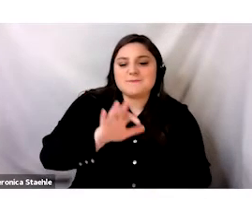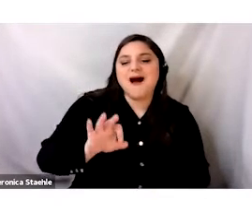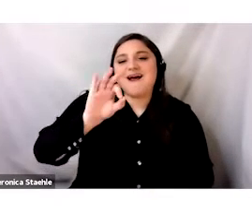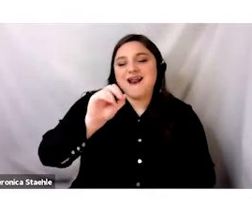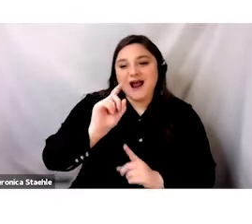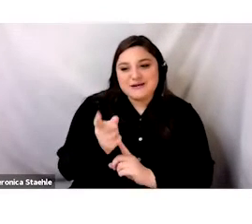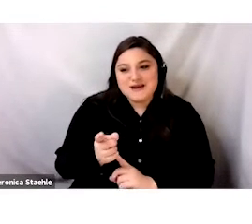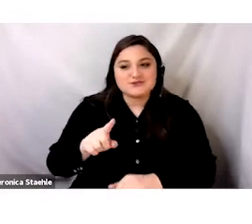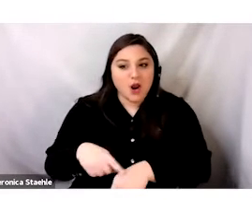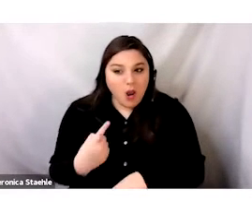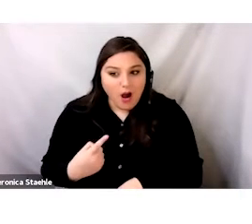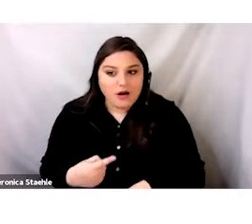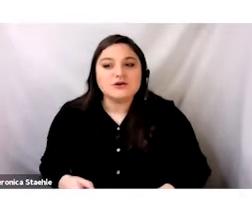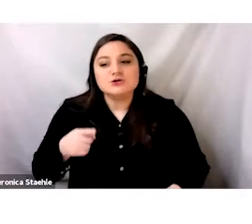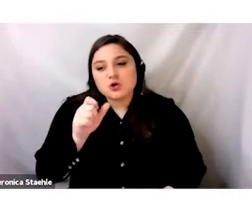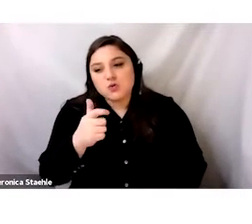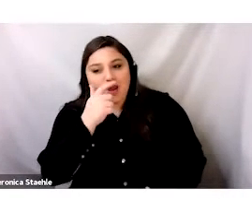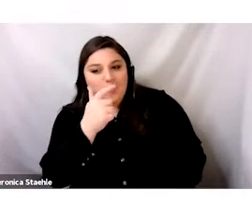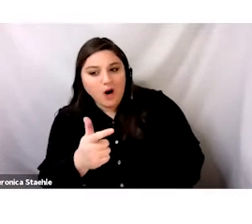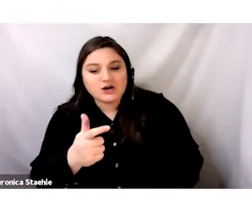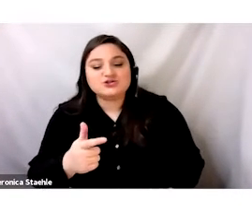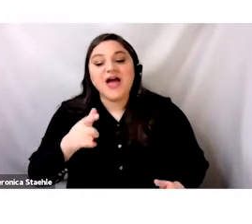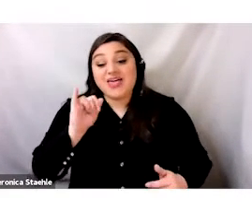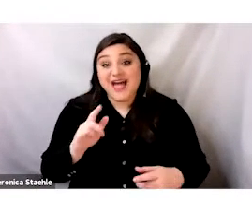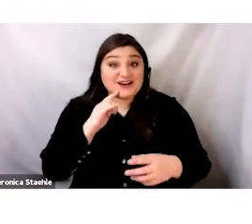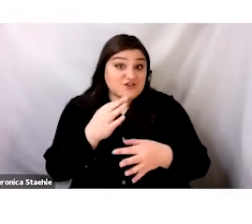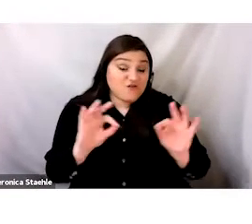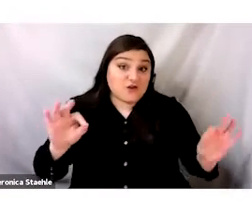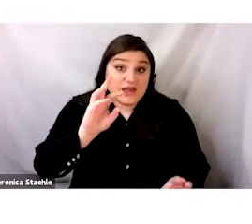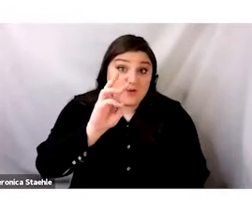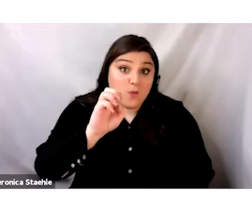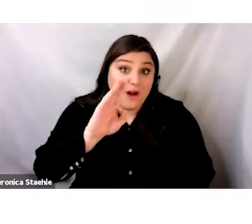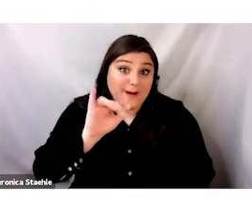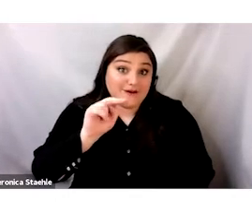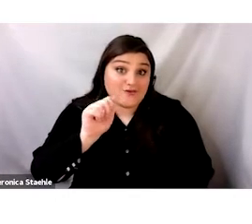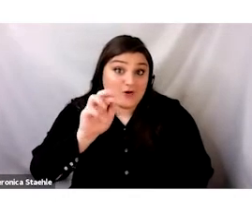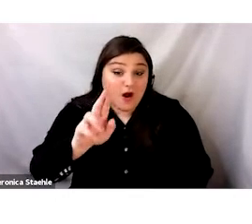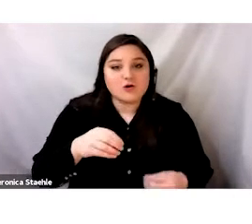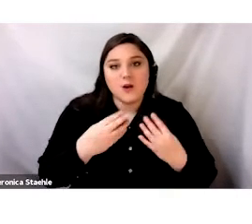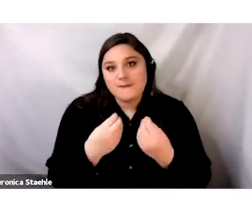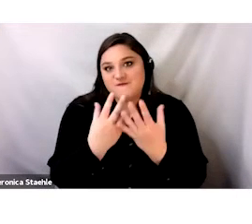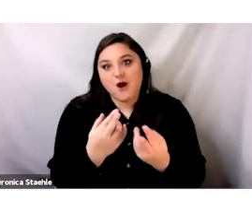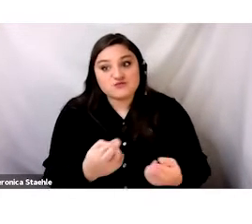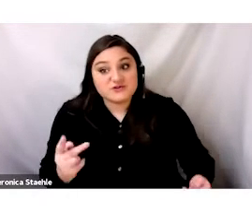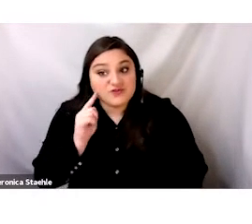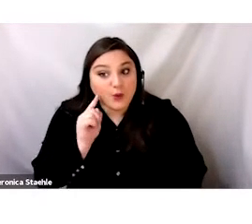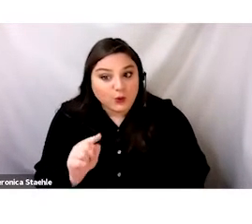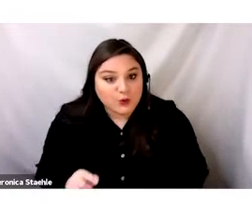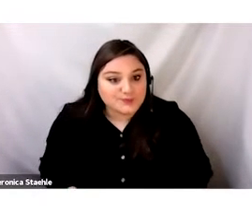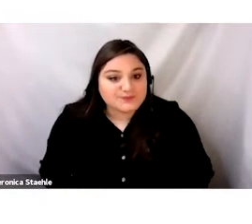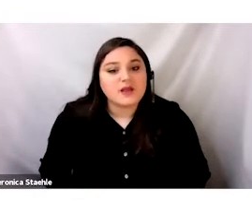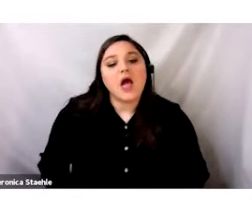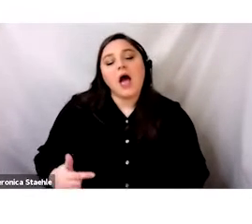as well. And that webinar also is free if that's something you're looking for. I will go over our Redesigners for